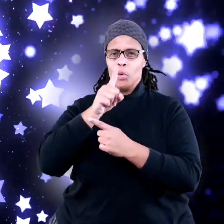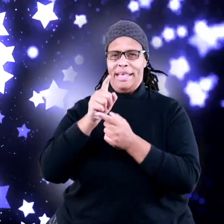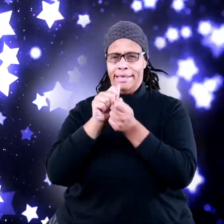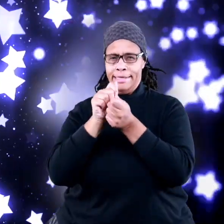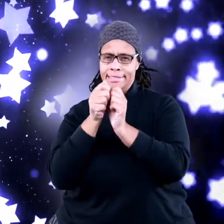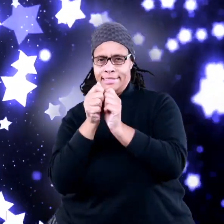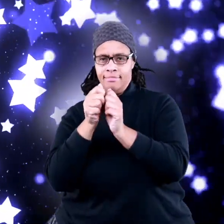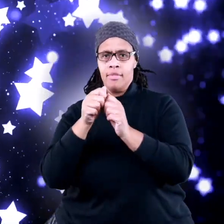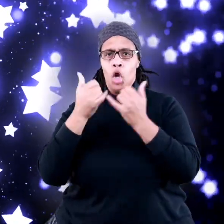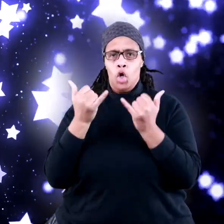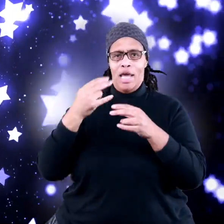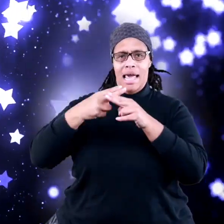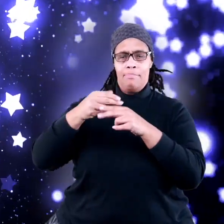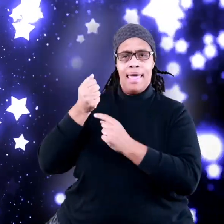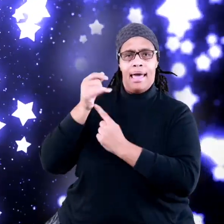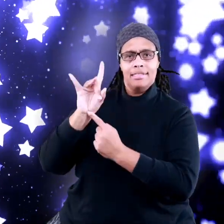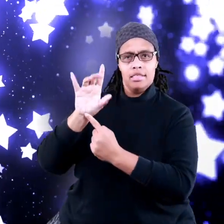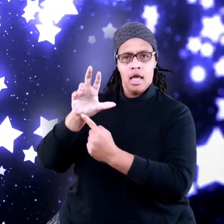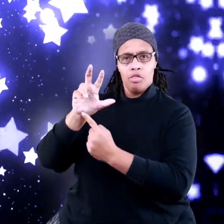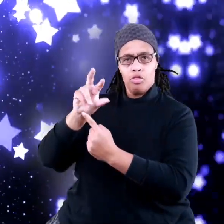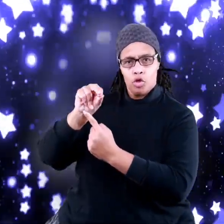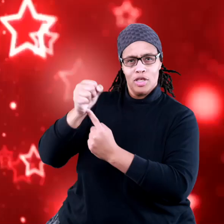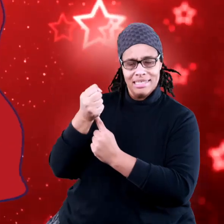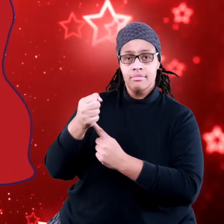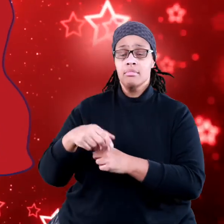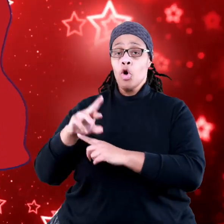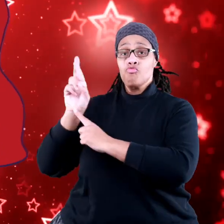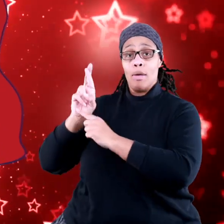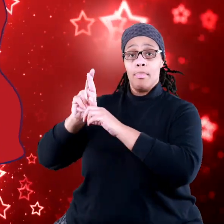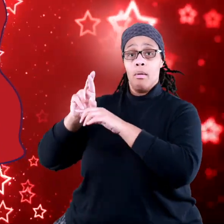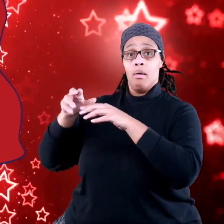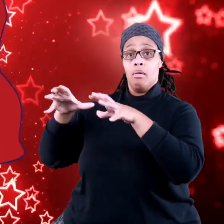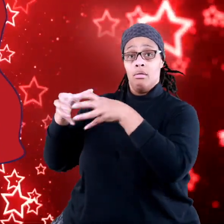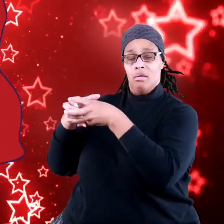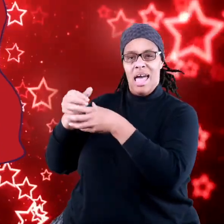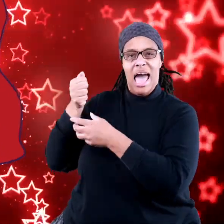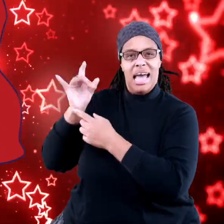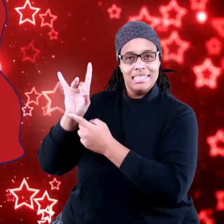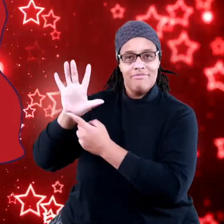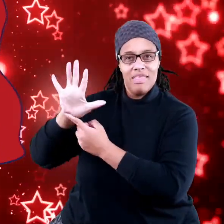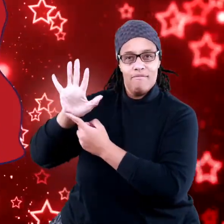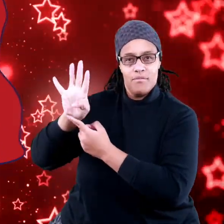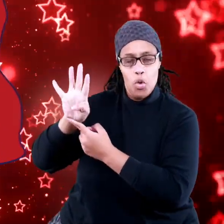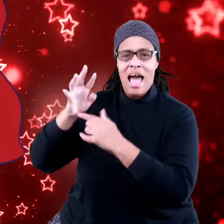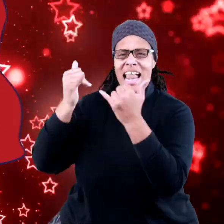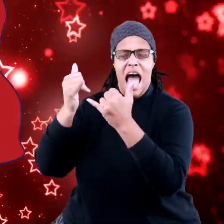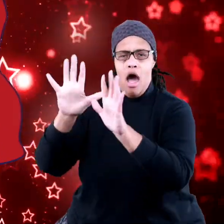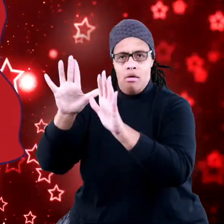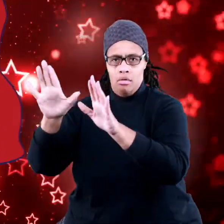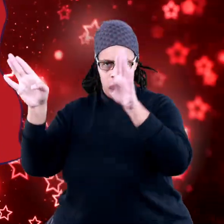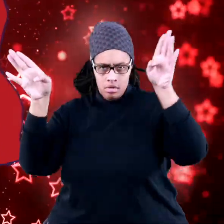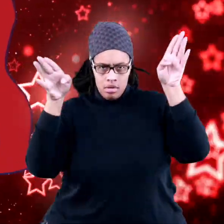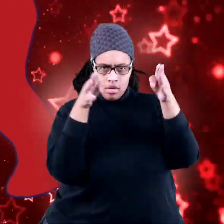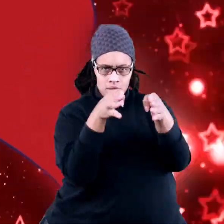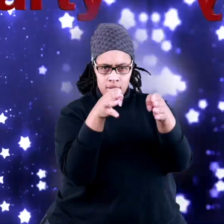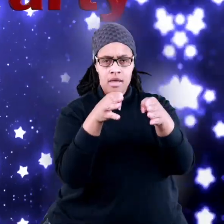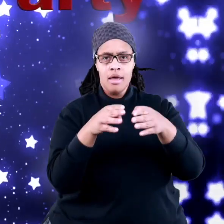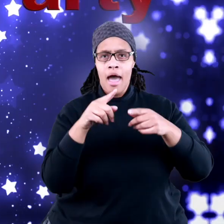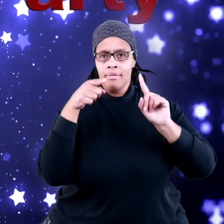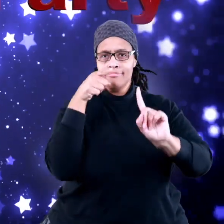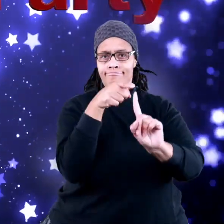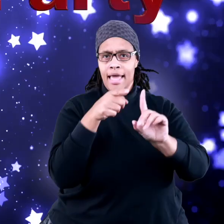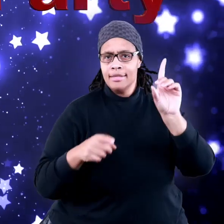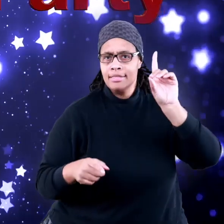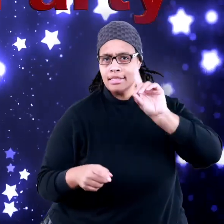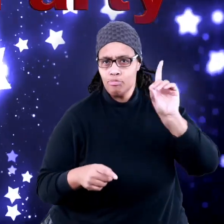but adopted its current name in the 1830s, and the Republican Party began in 1854. In this